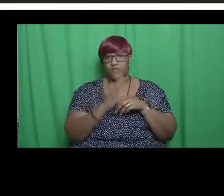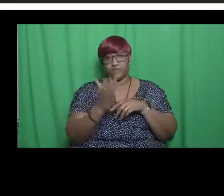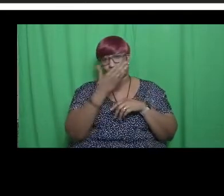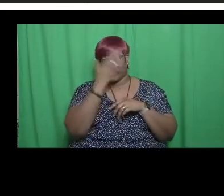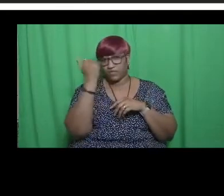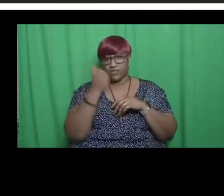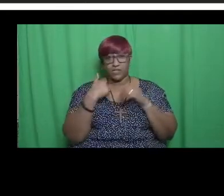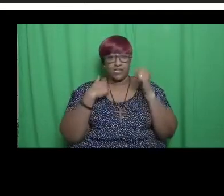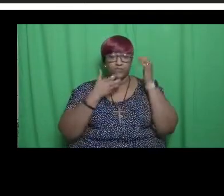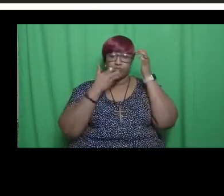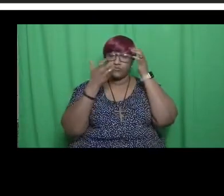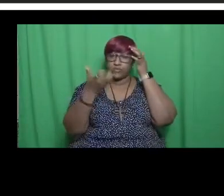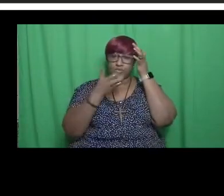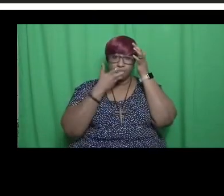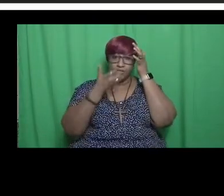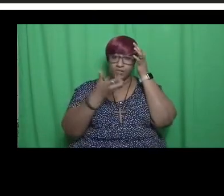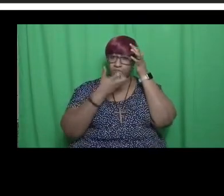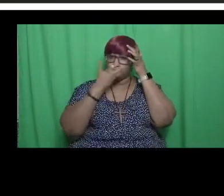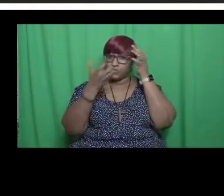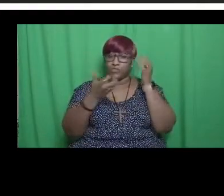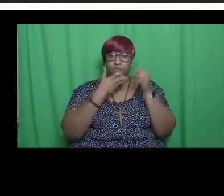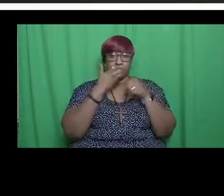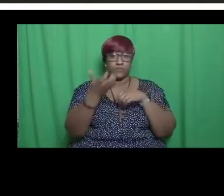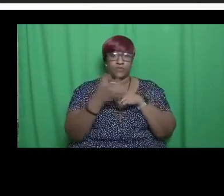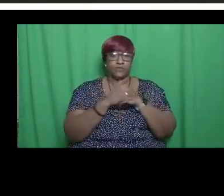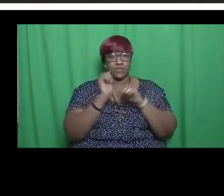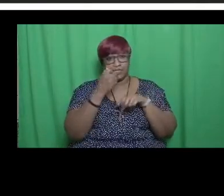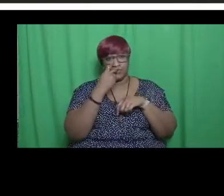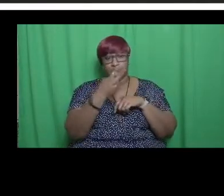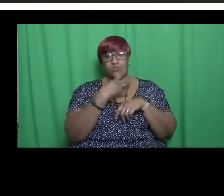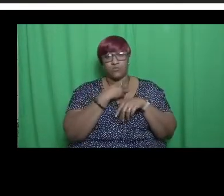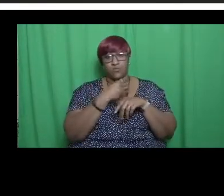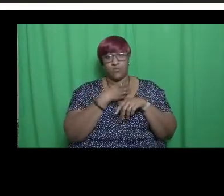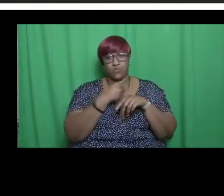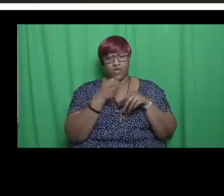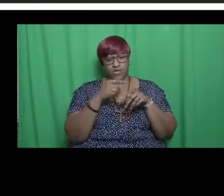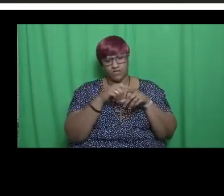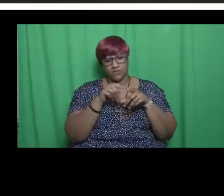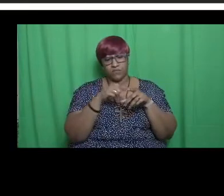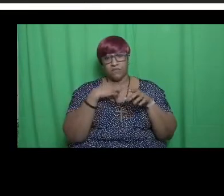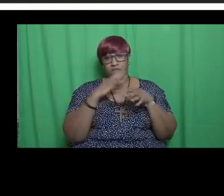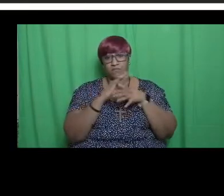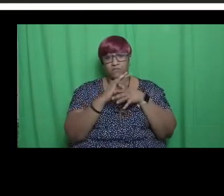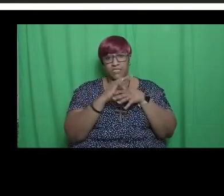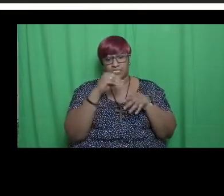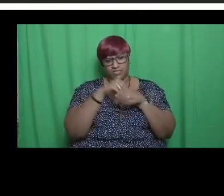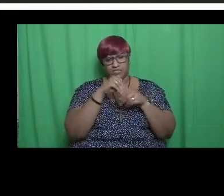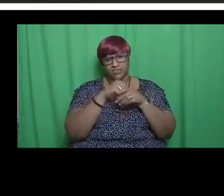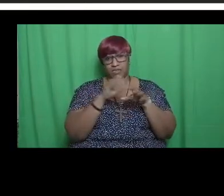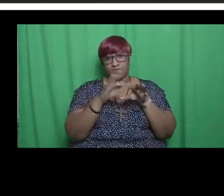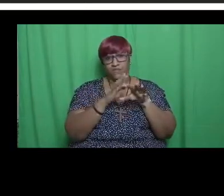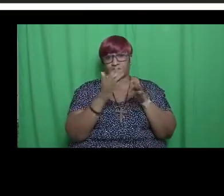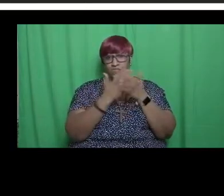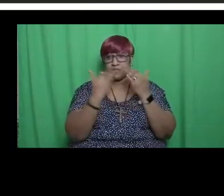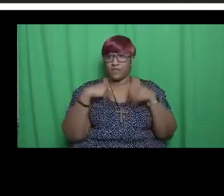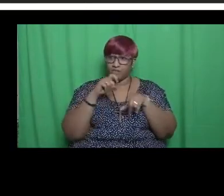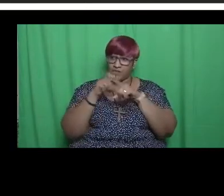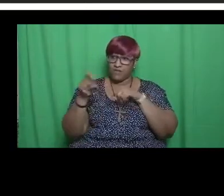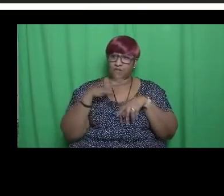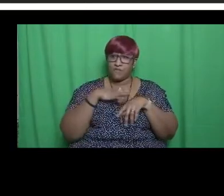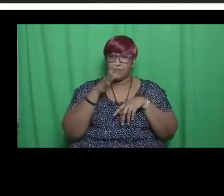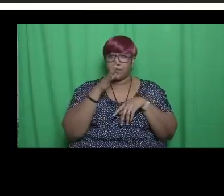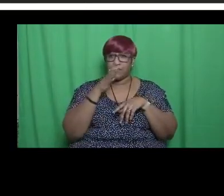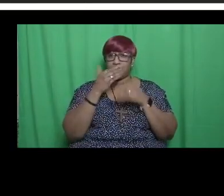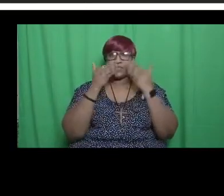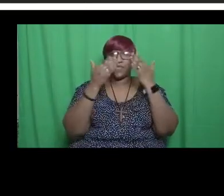And I was screaming and I was hollering and I could see the white part of my meat, and somebody got my mama. Thank God for my mama.